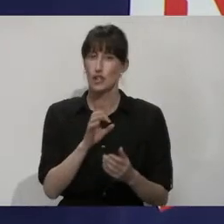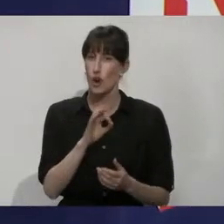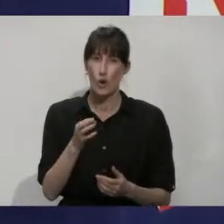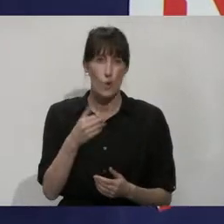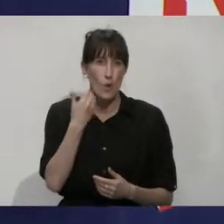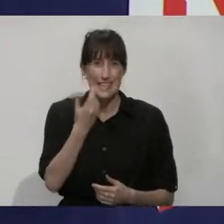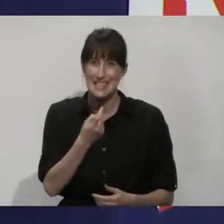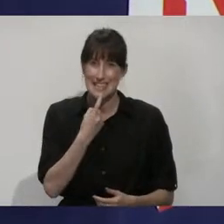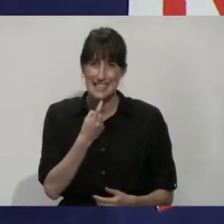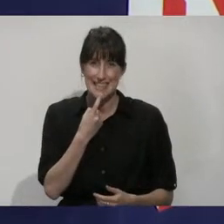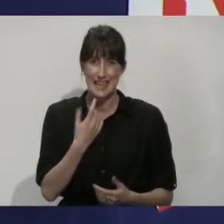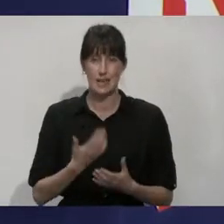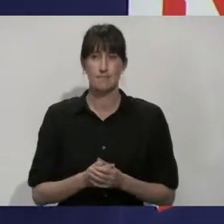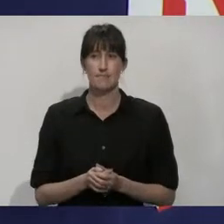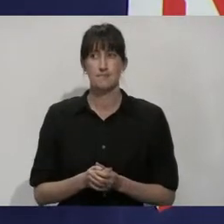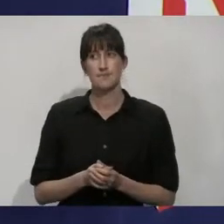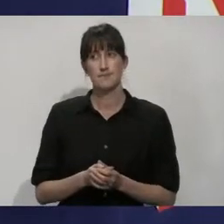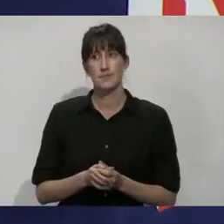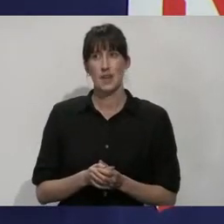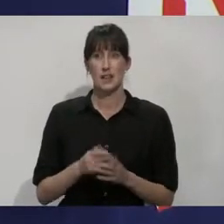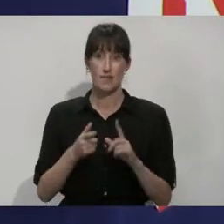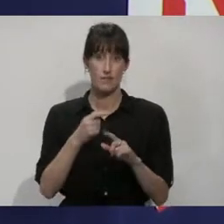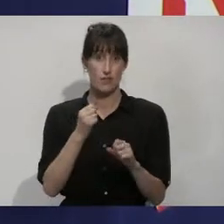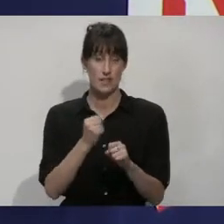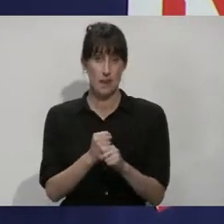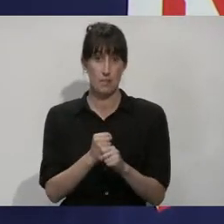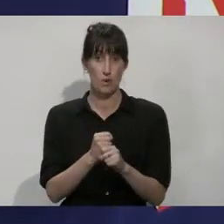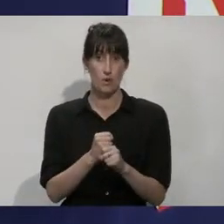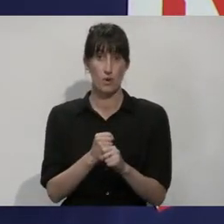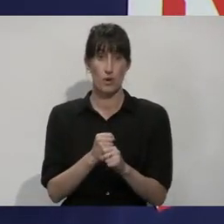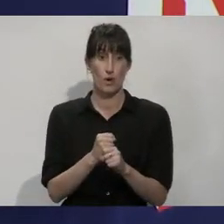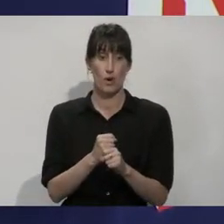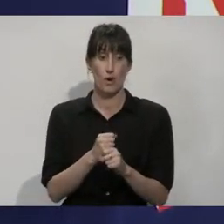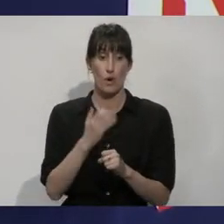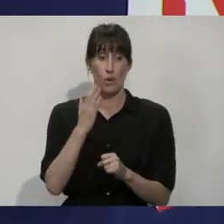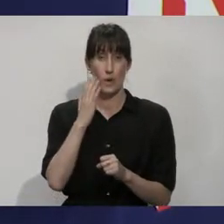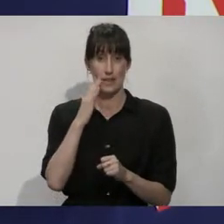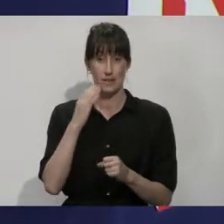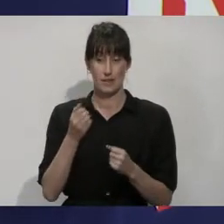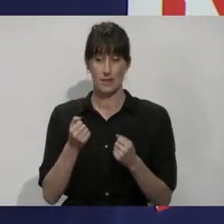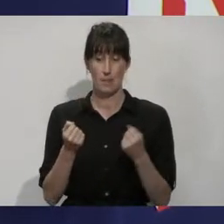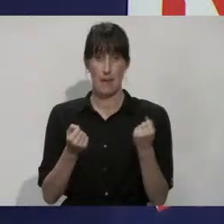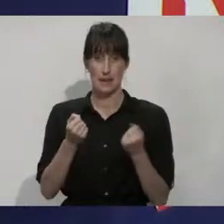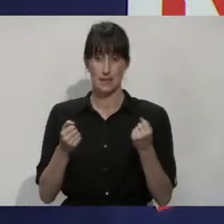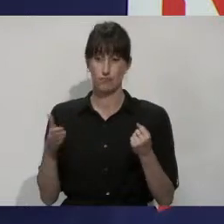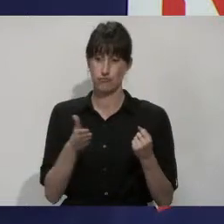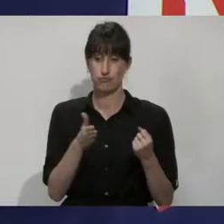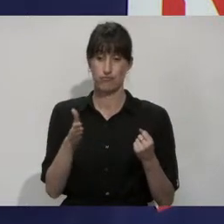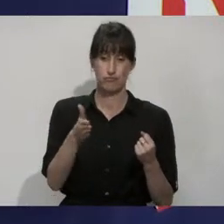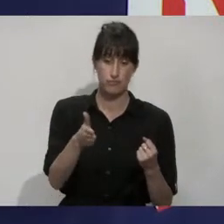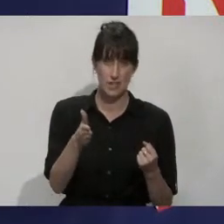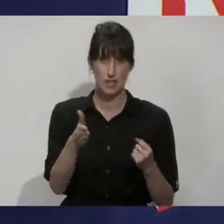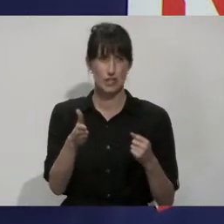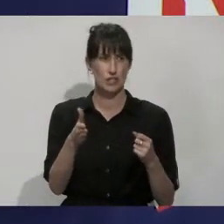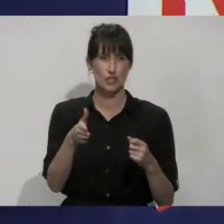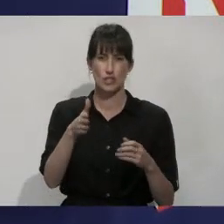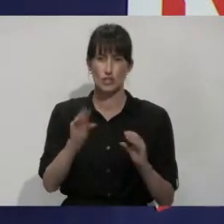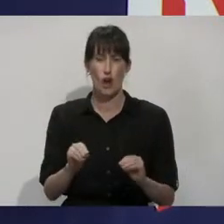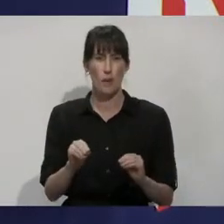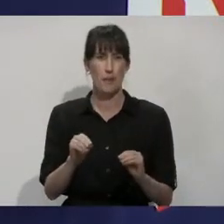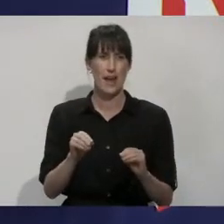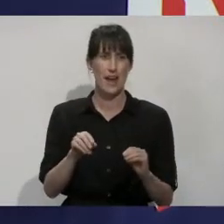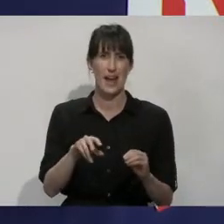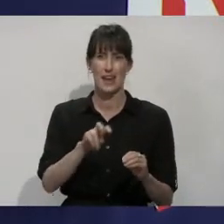a separate code, for example, each time the bus went on a run, because bearing in mind those buses are often doing different